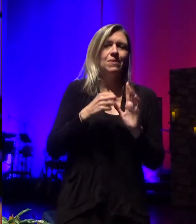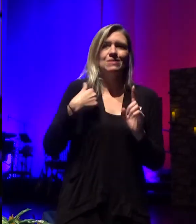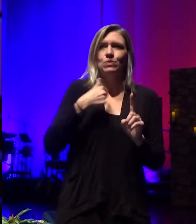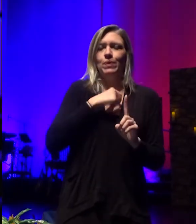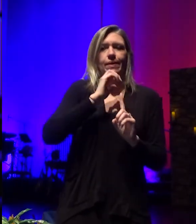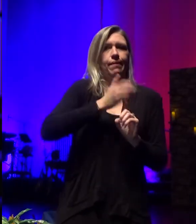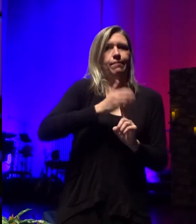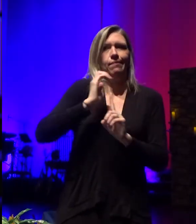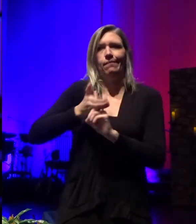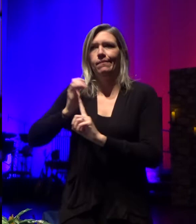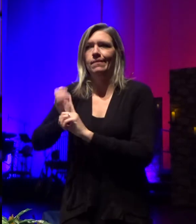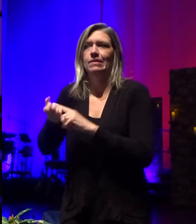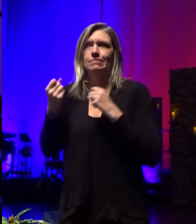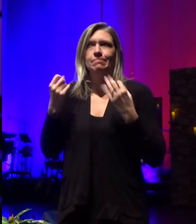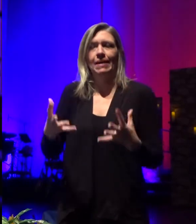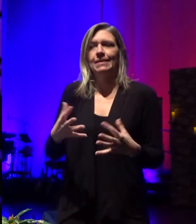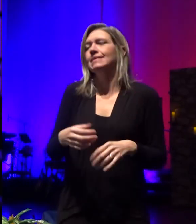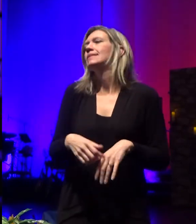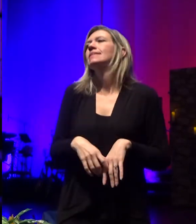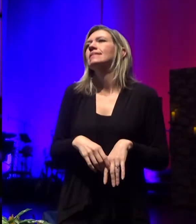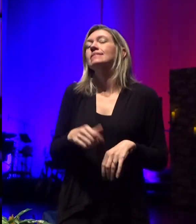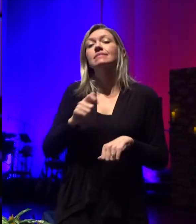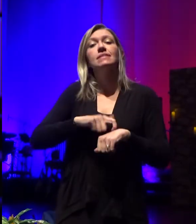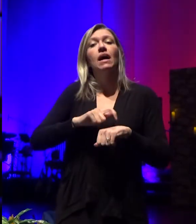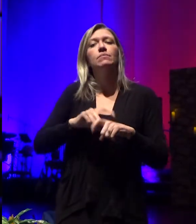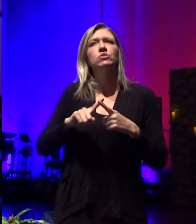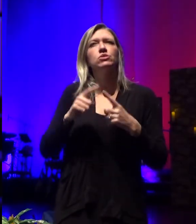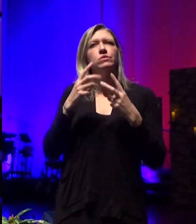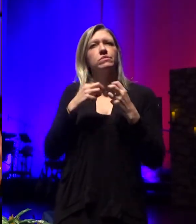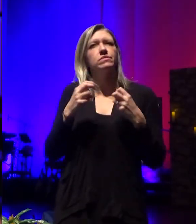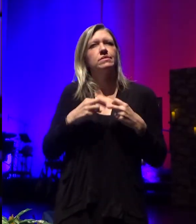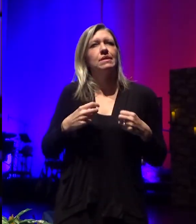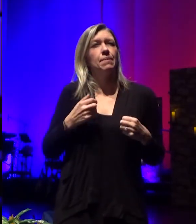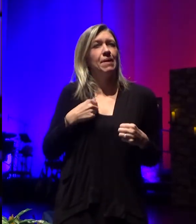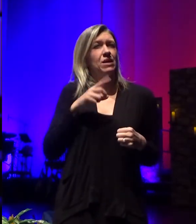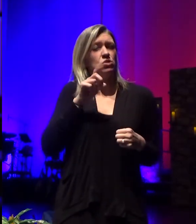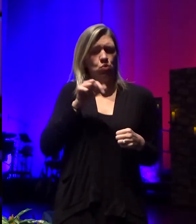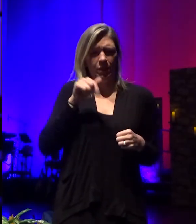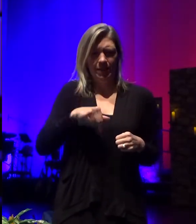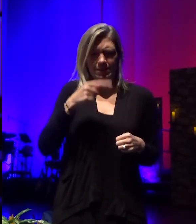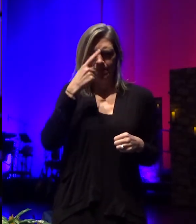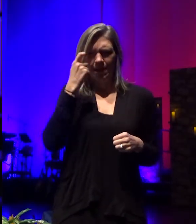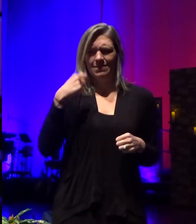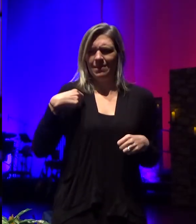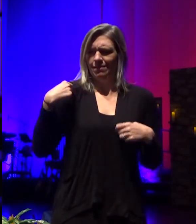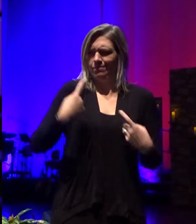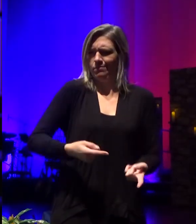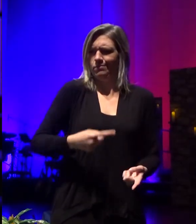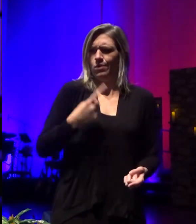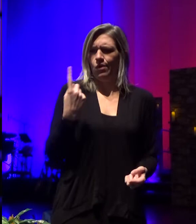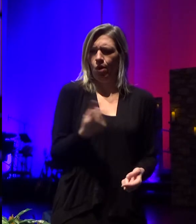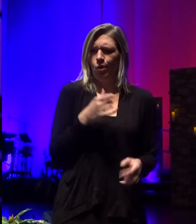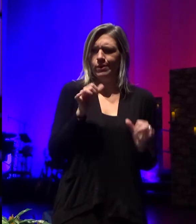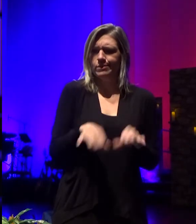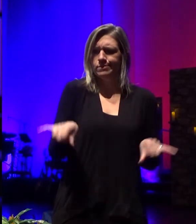plays multiple roles. And it's time to go in and say, am I just doing it because I've always done it this way? Or is it time for this to